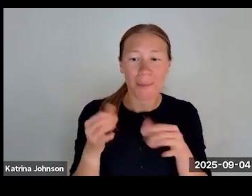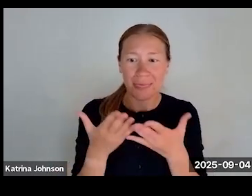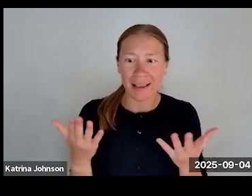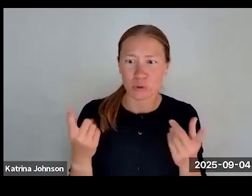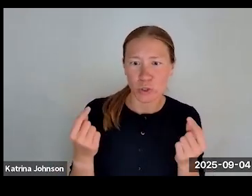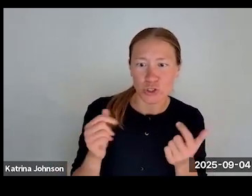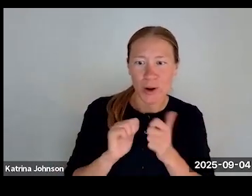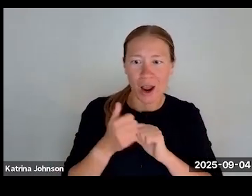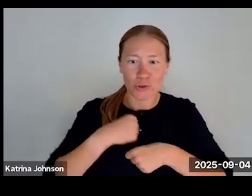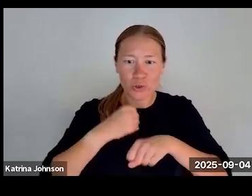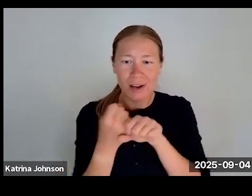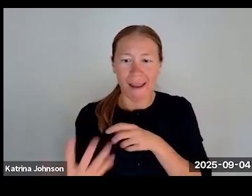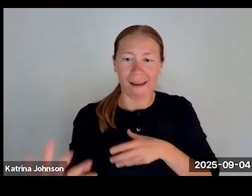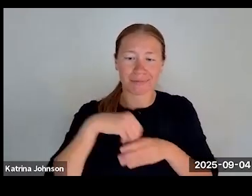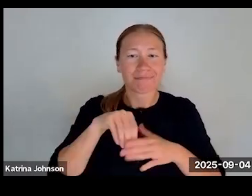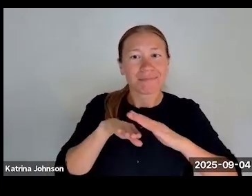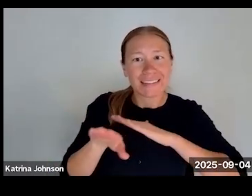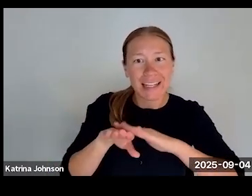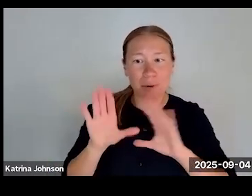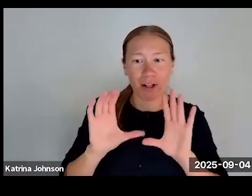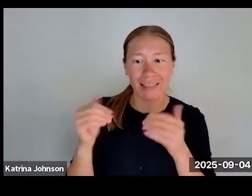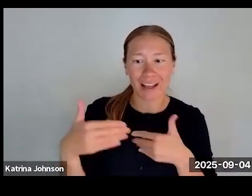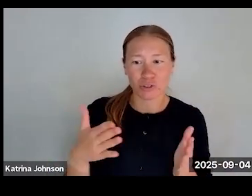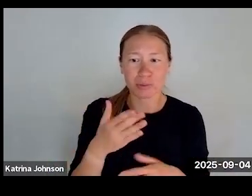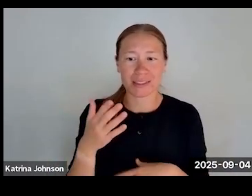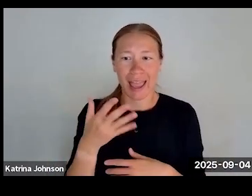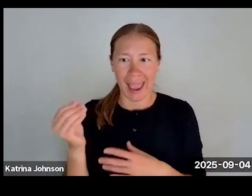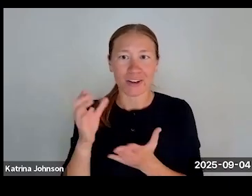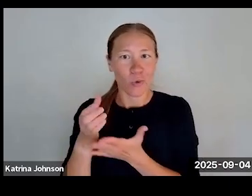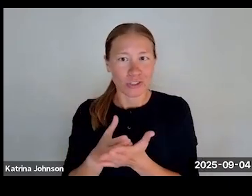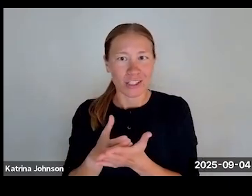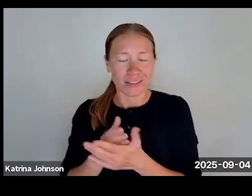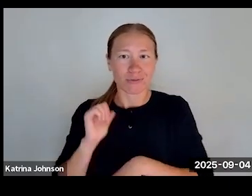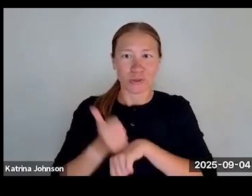courses to put inclusive learning principles into practice.